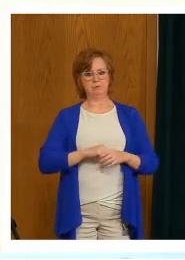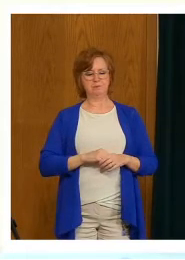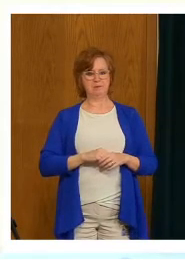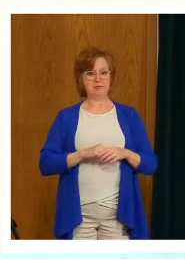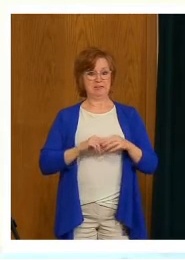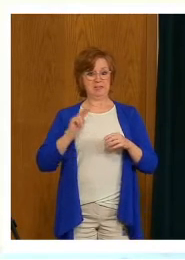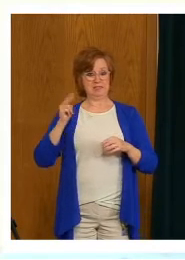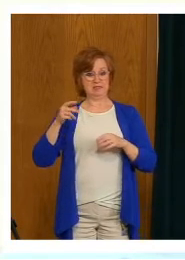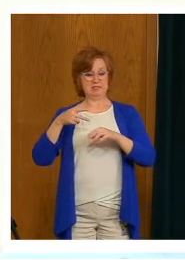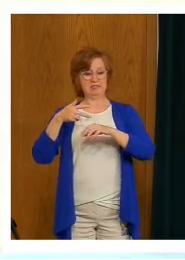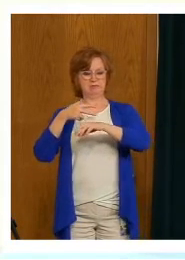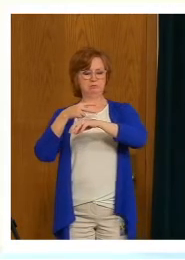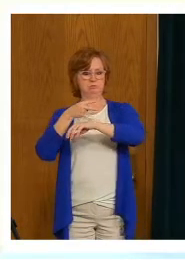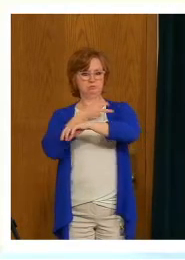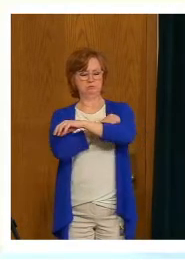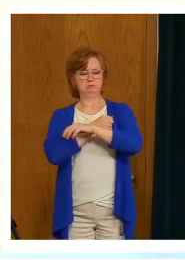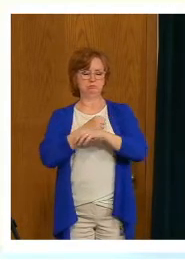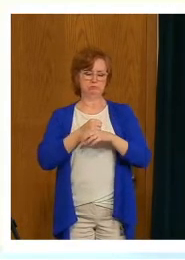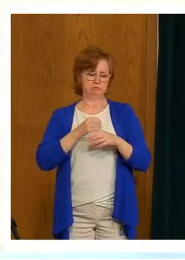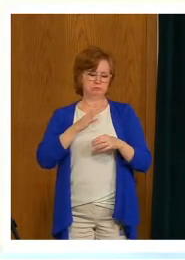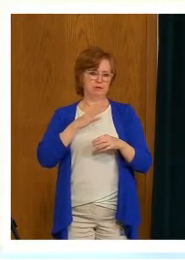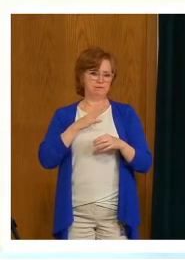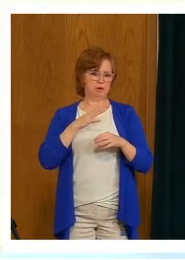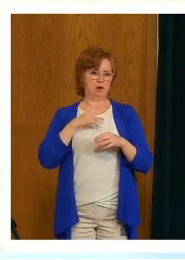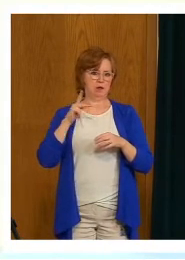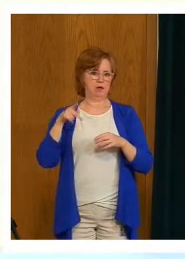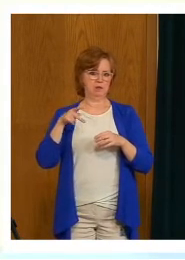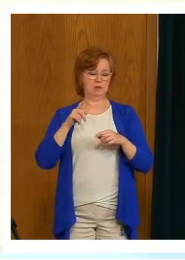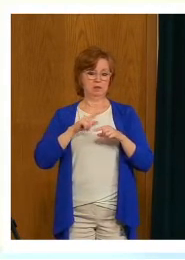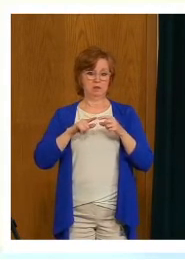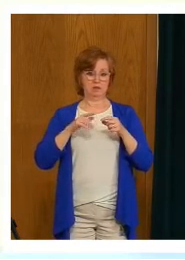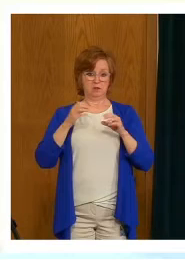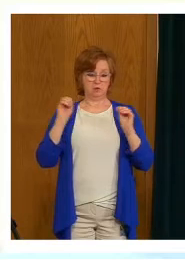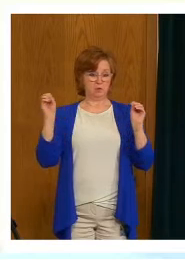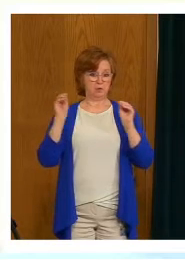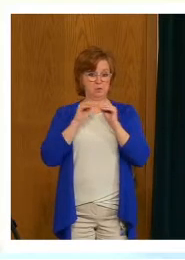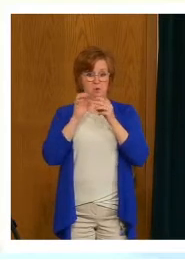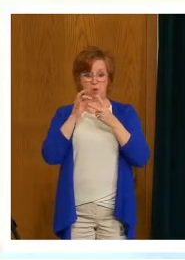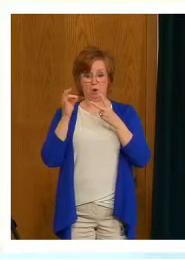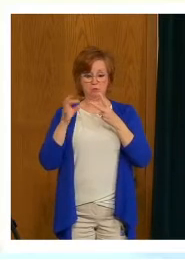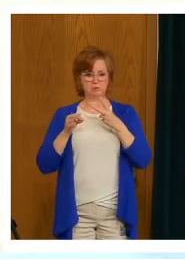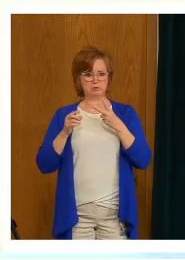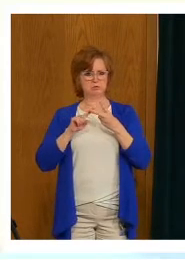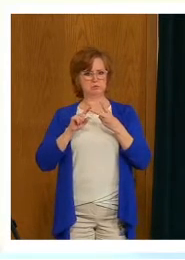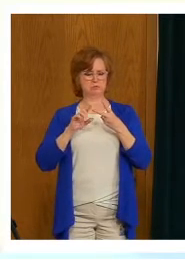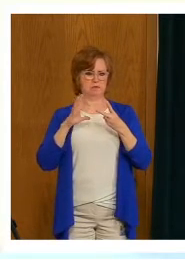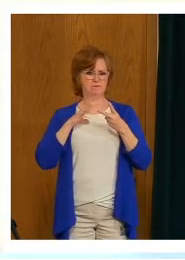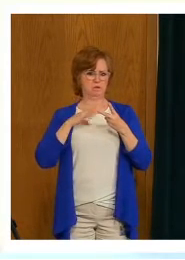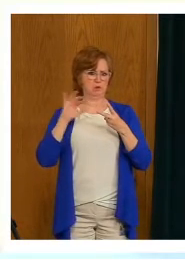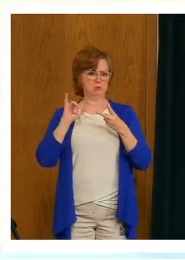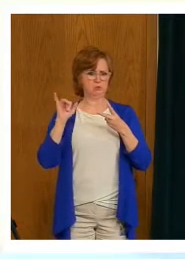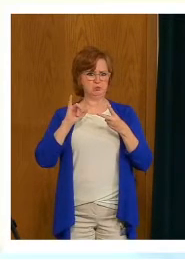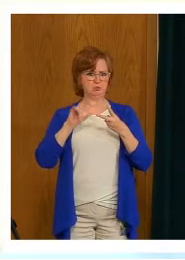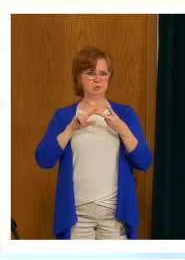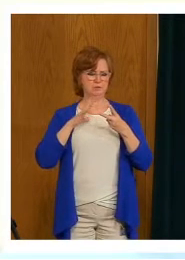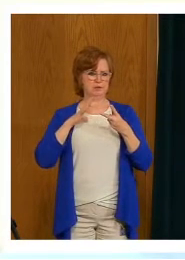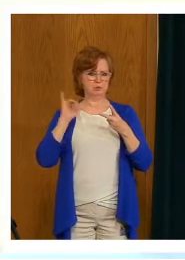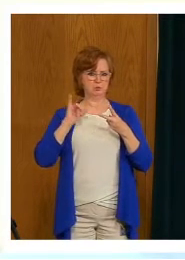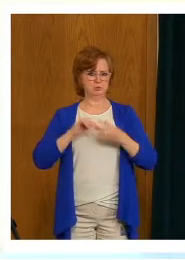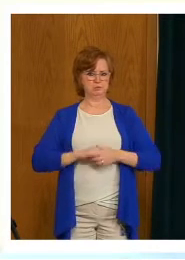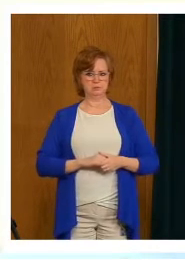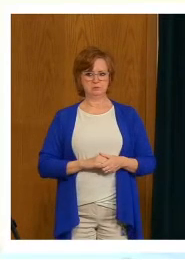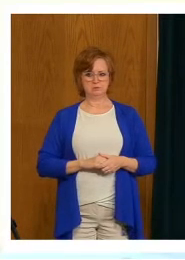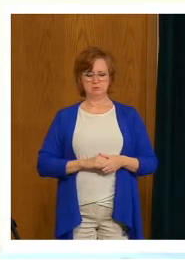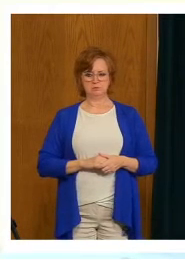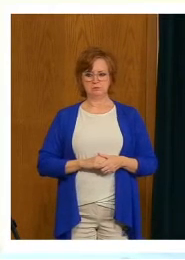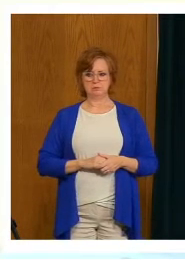would think that, if there was no other option but to give Moderna as a second dose, there should be no concerns there as well, because they're based on the same platform. Thank